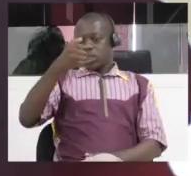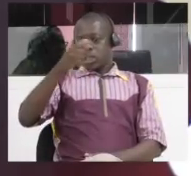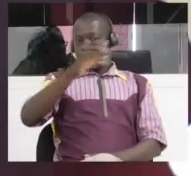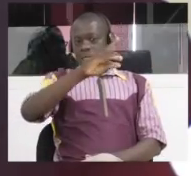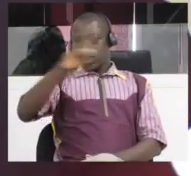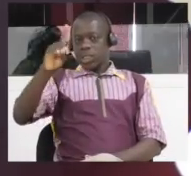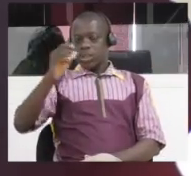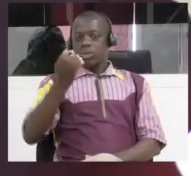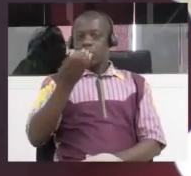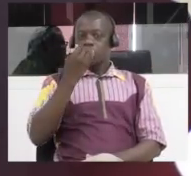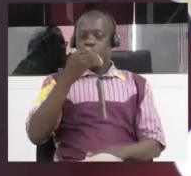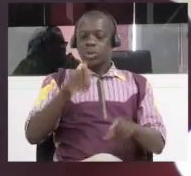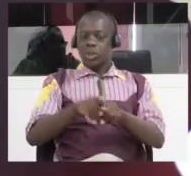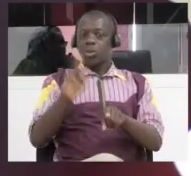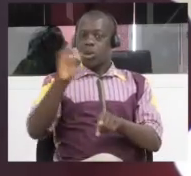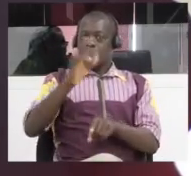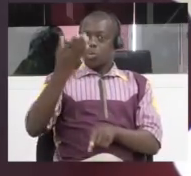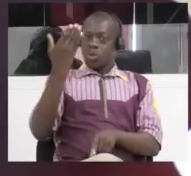salary?